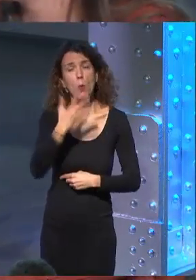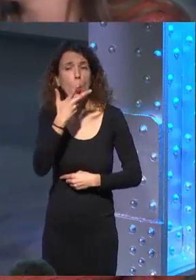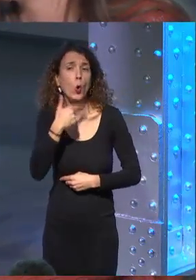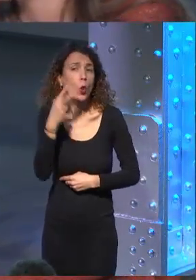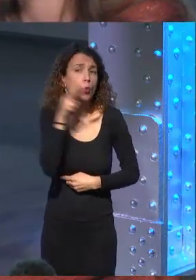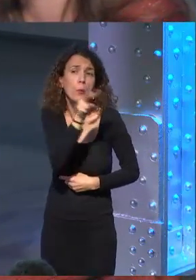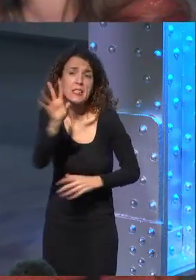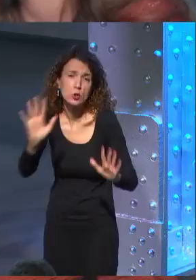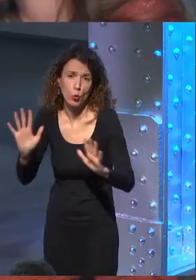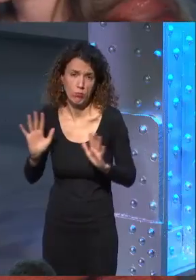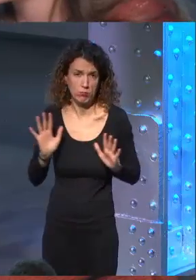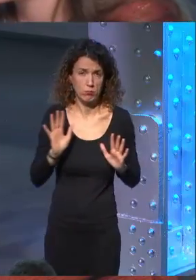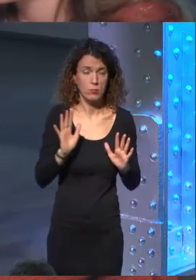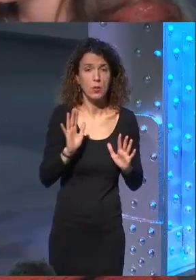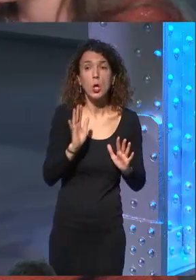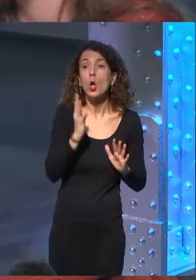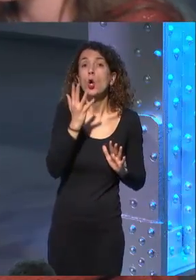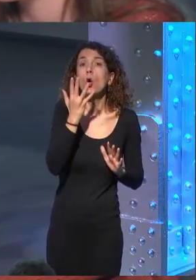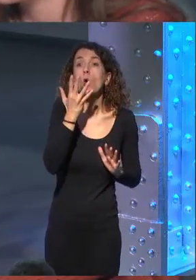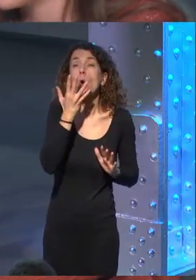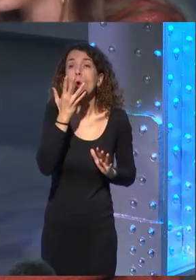them alone, but I know them.